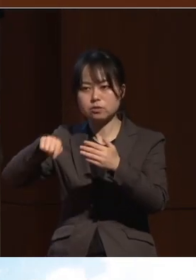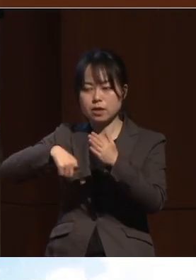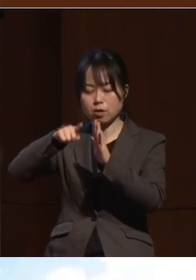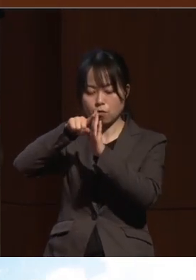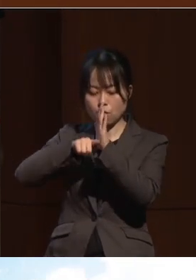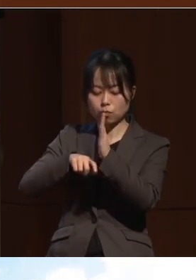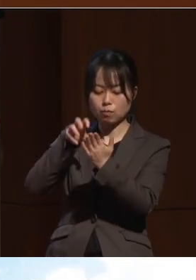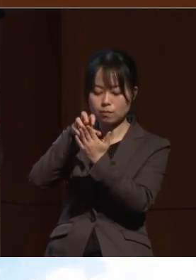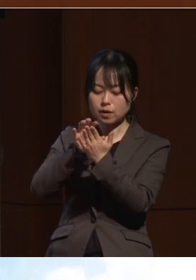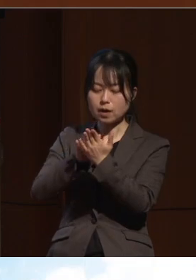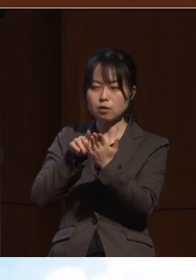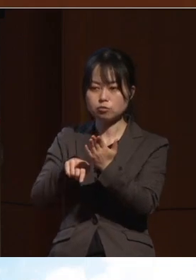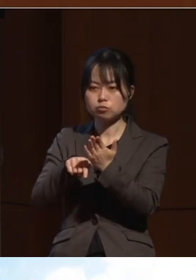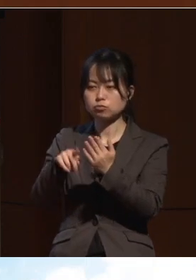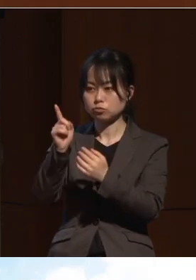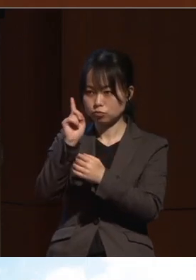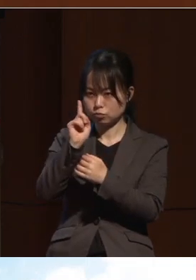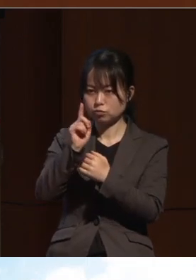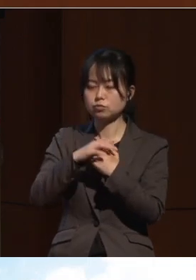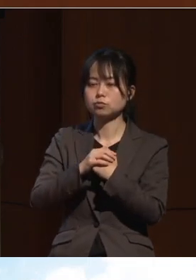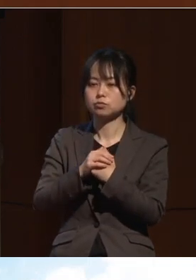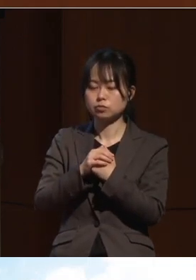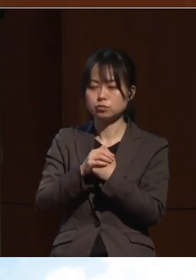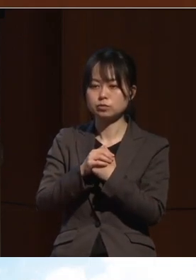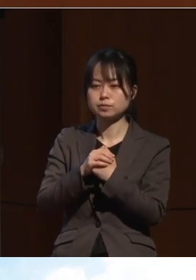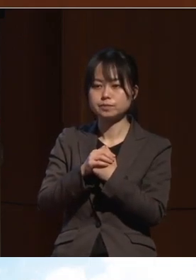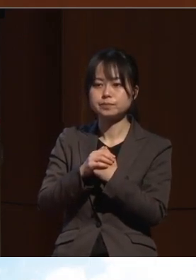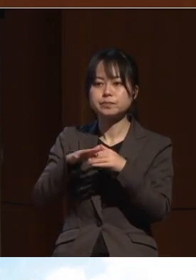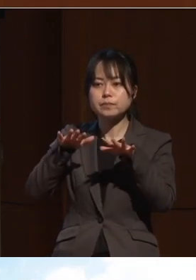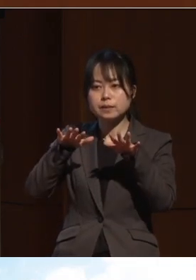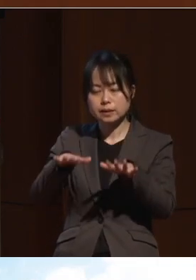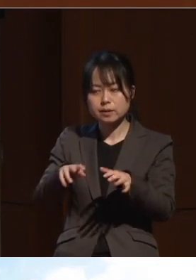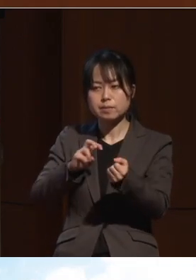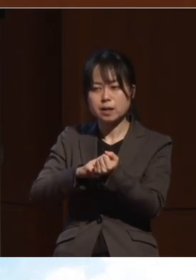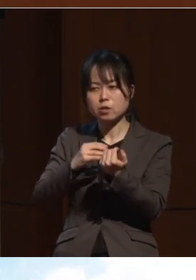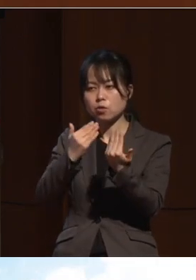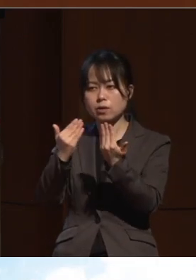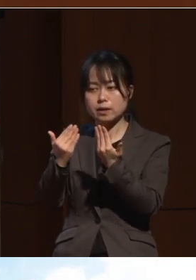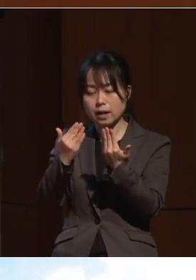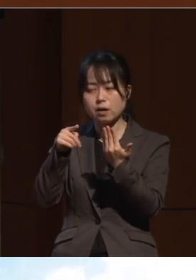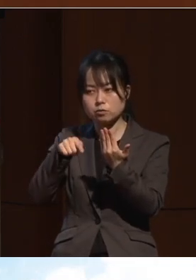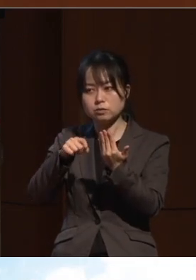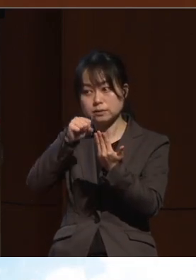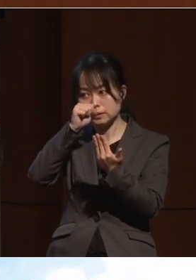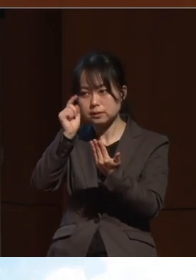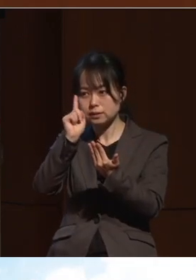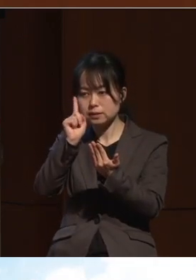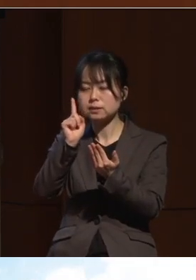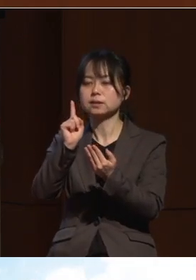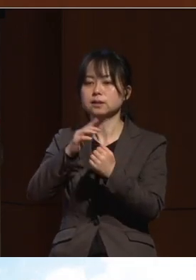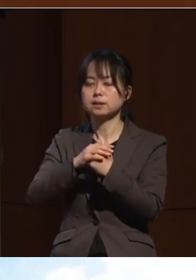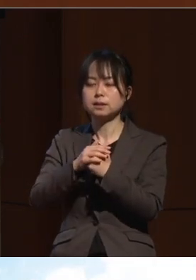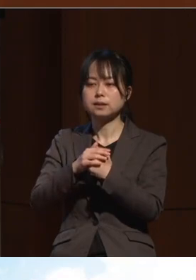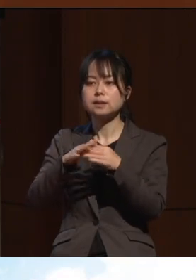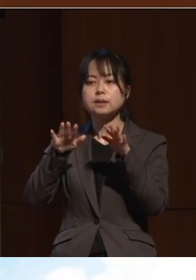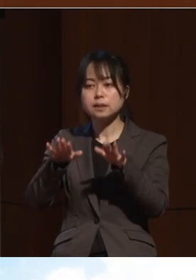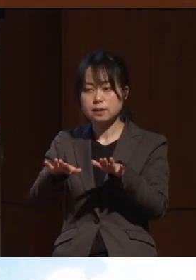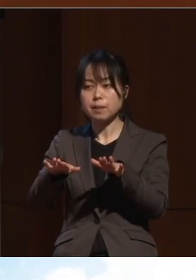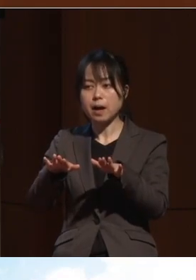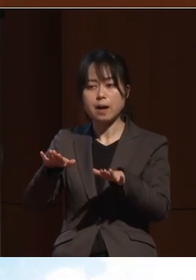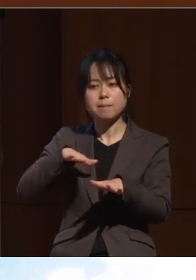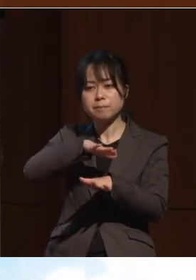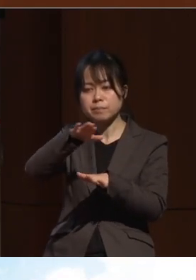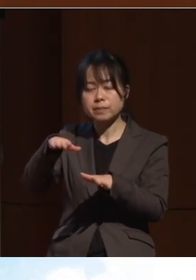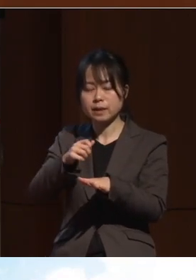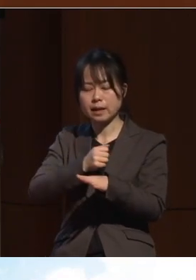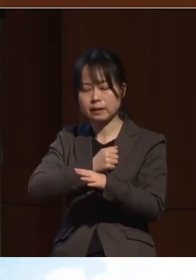the triumphs of modern medicine is that the great majority of people do now live into older age. And that, for many, is a source